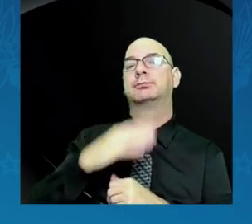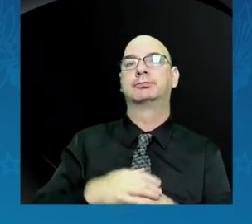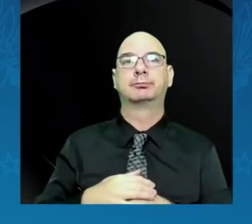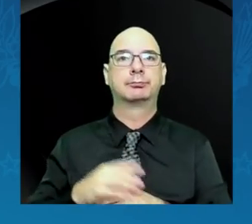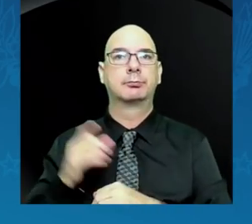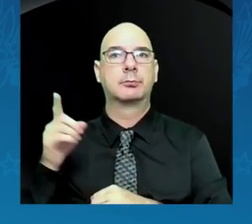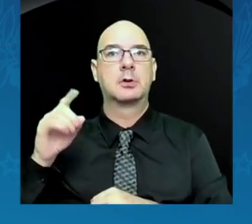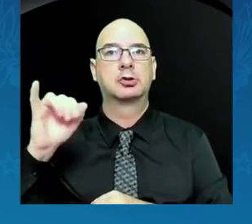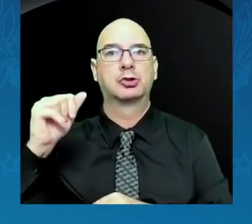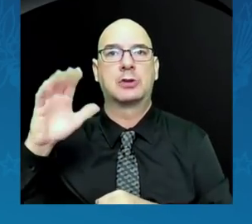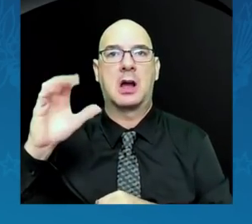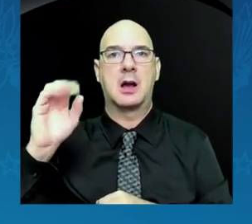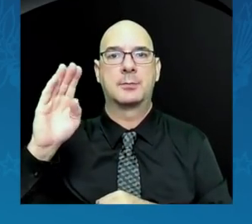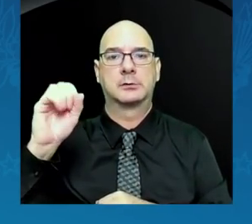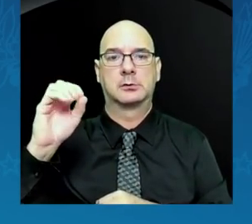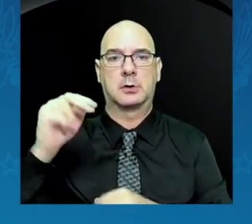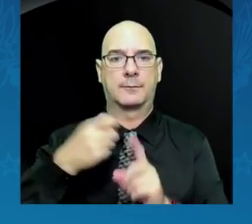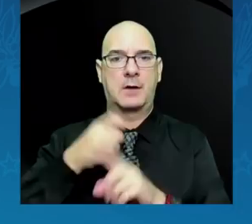Thank you.